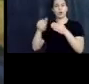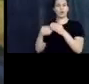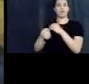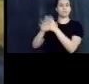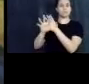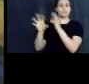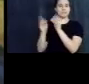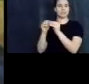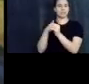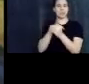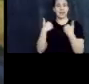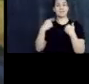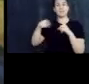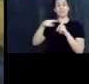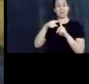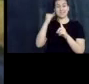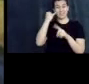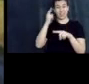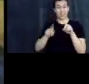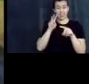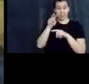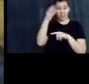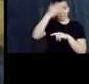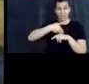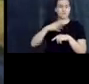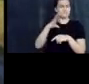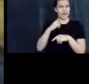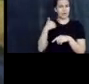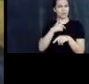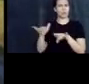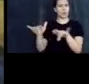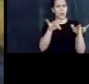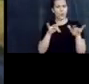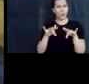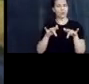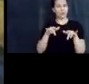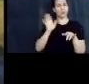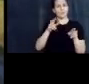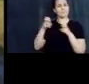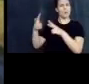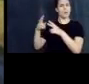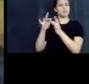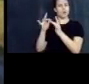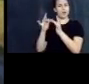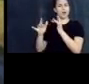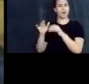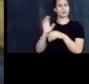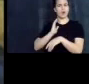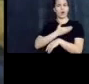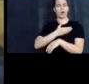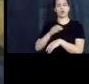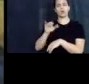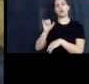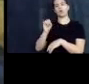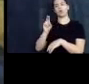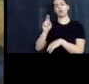also recording all of these sessions, so if you miss it, but you're interested in going back, we are posting all of those on our YouTube page,